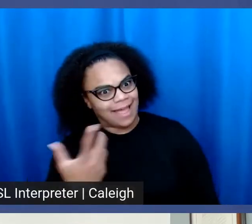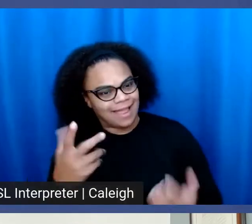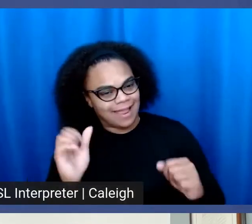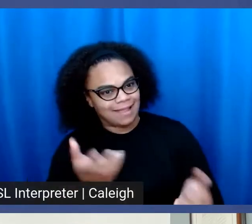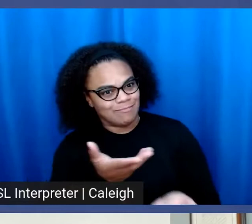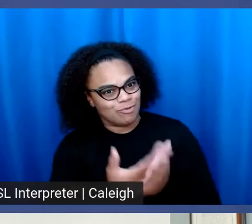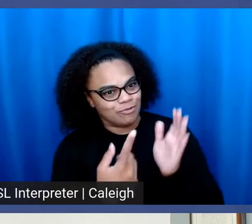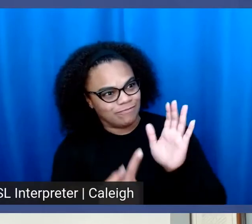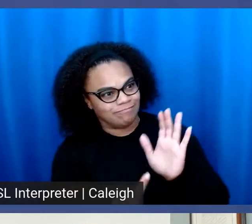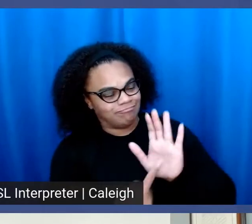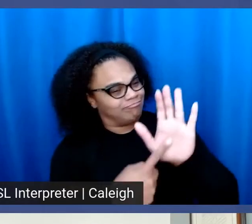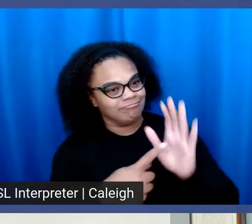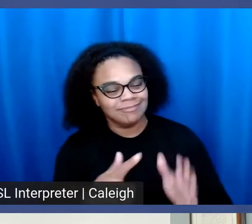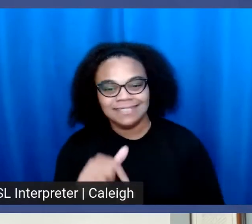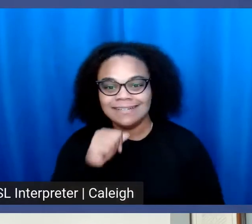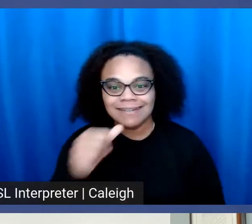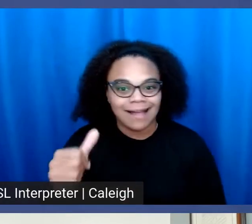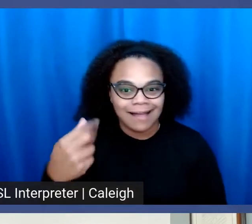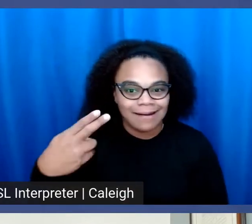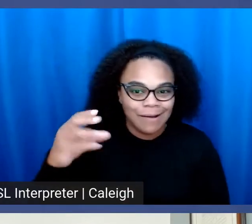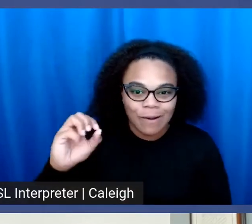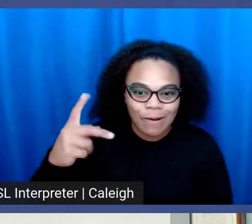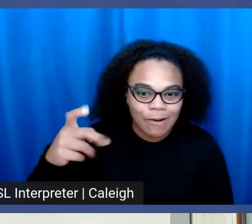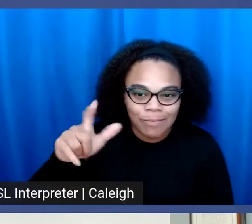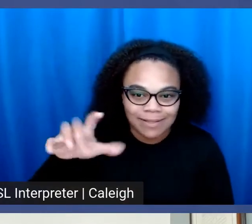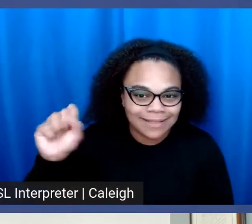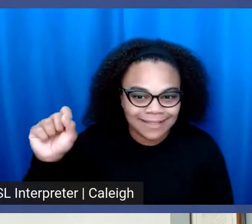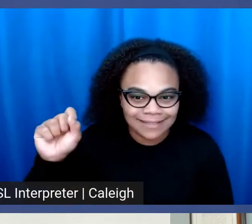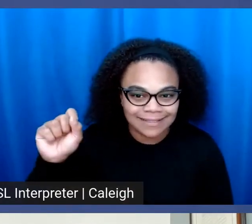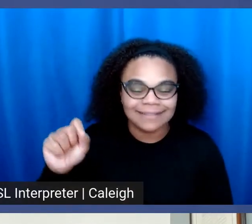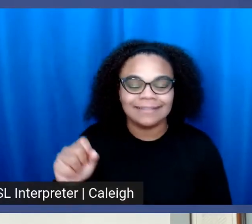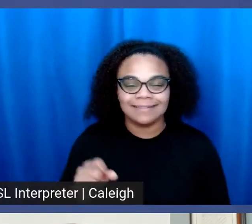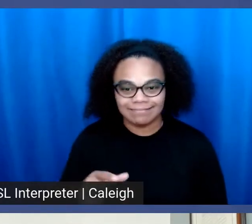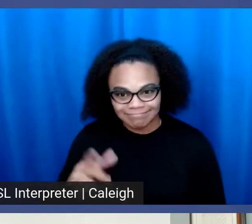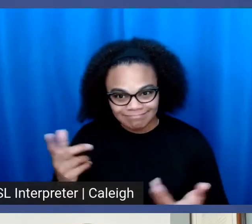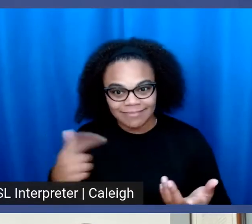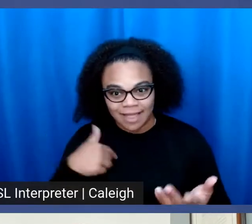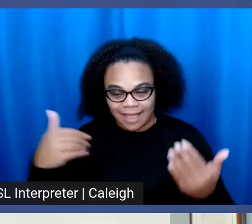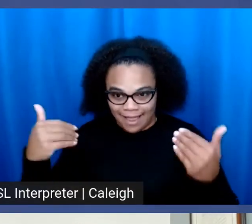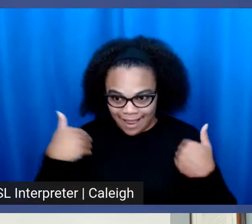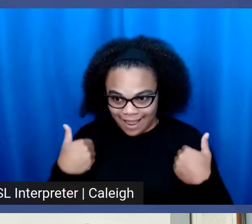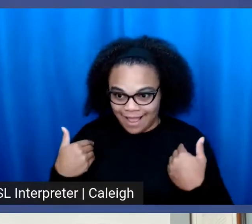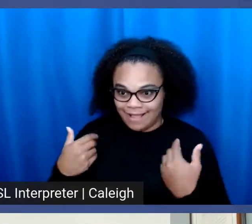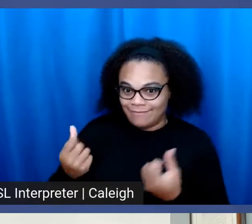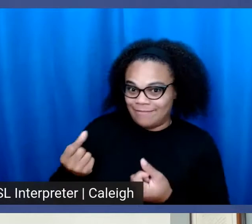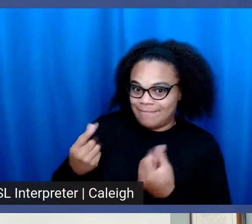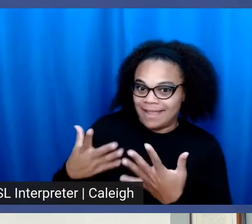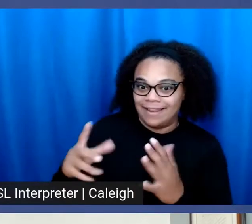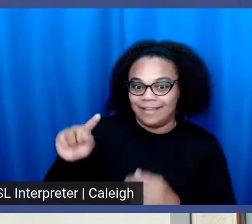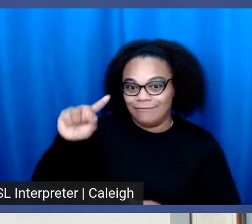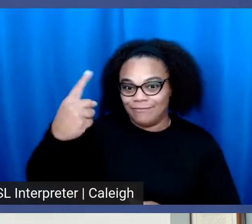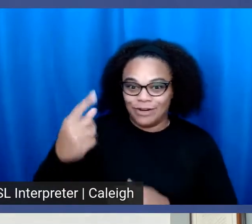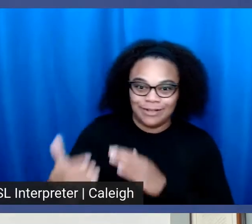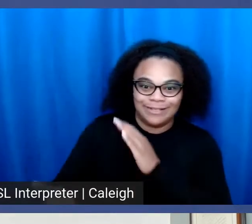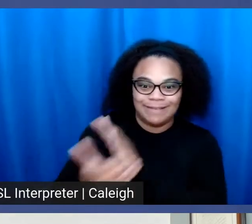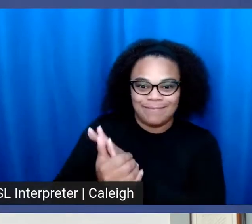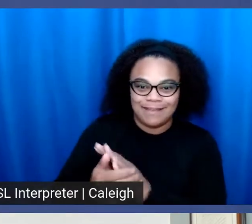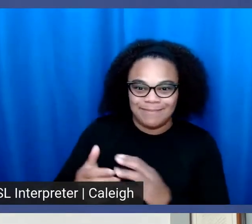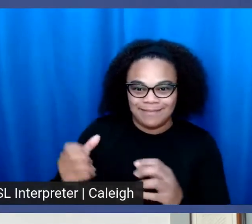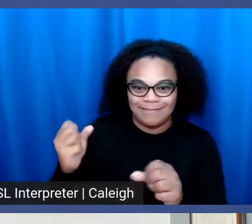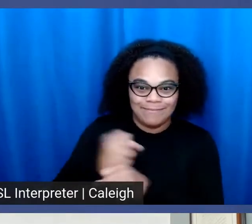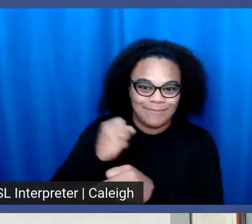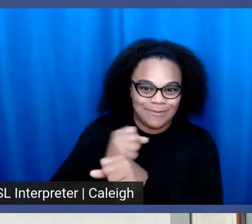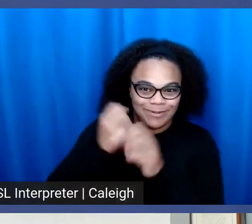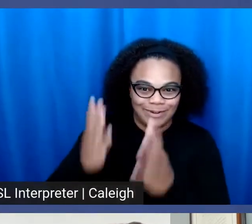hopeless. And the fact that I have a generation of First Amendment warriors behind me in those students is